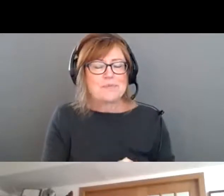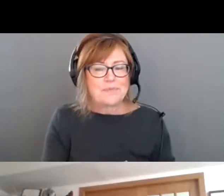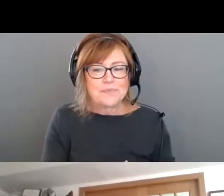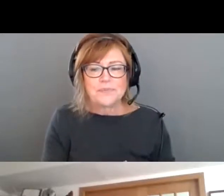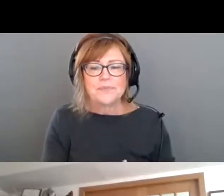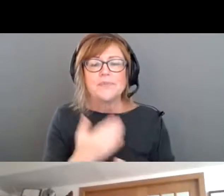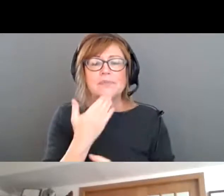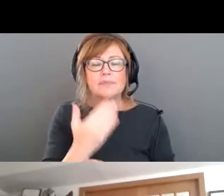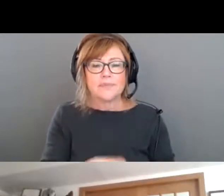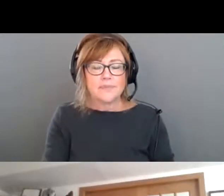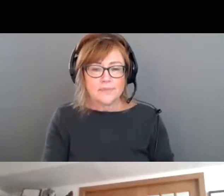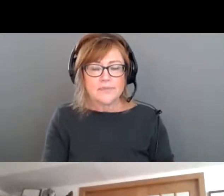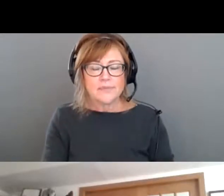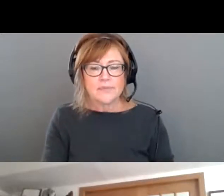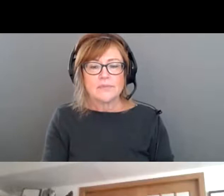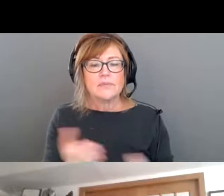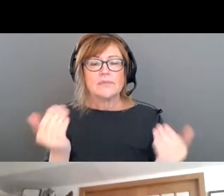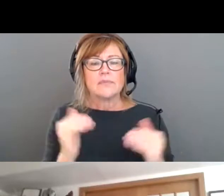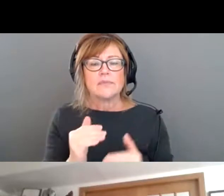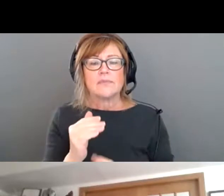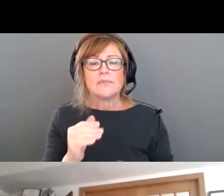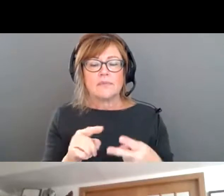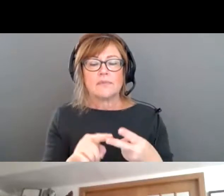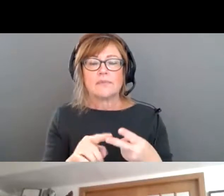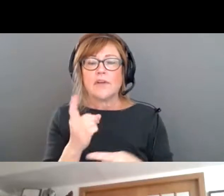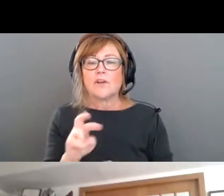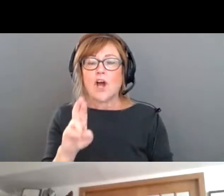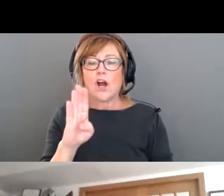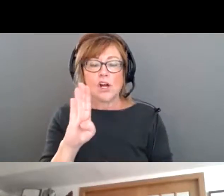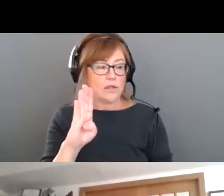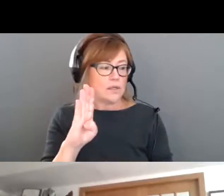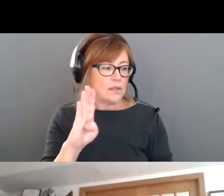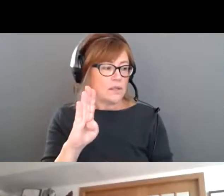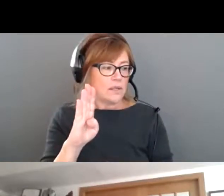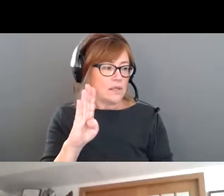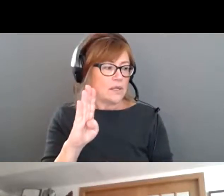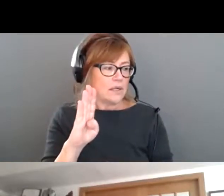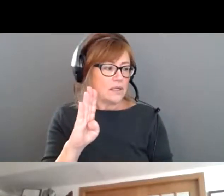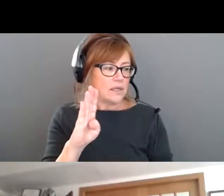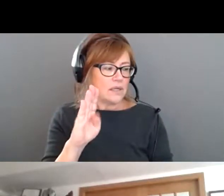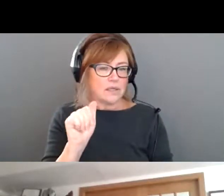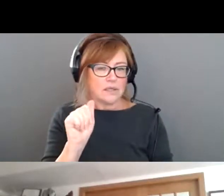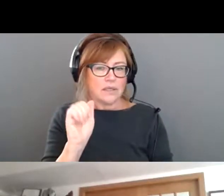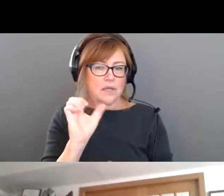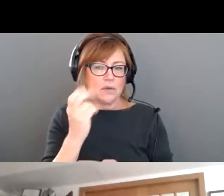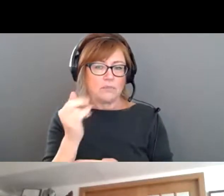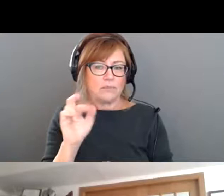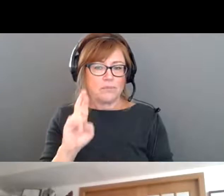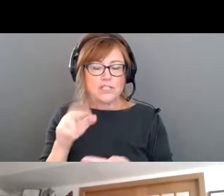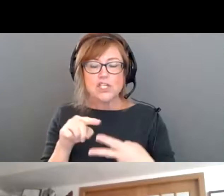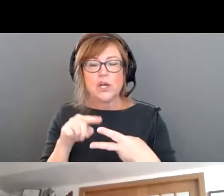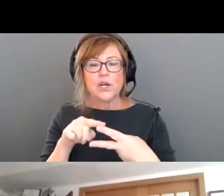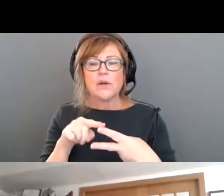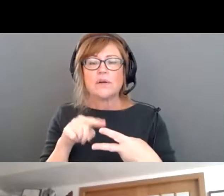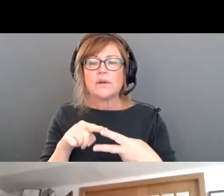Thank you. Dr. Bachir, what percentage of elder abuse is reported, what